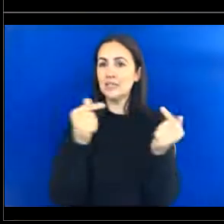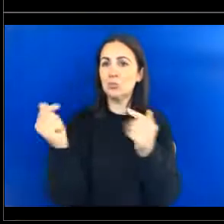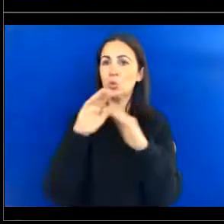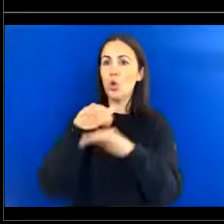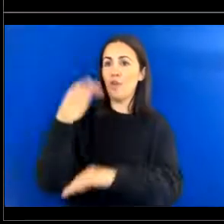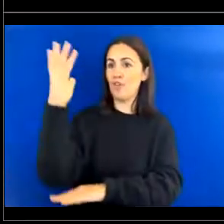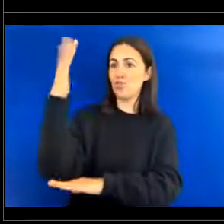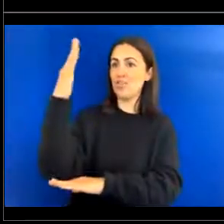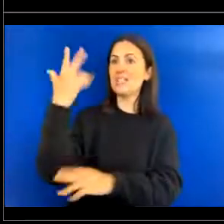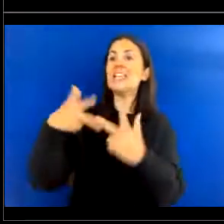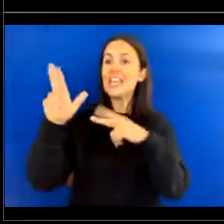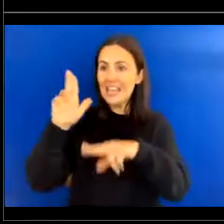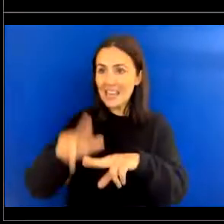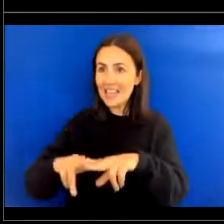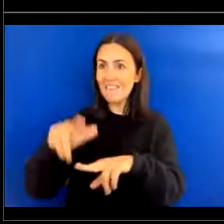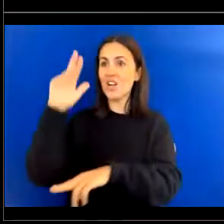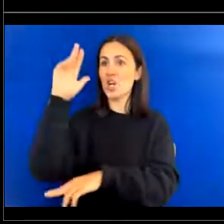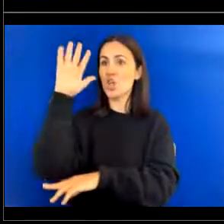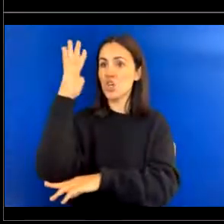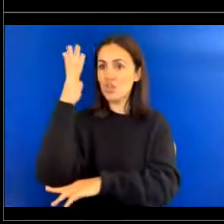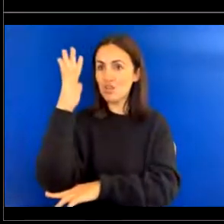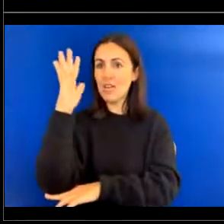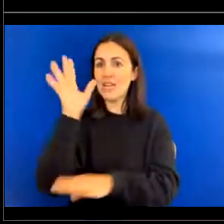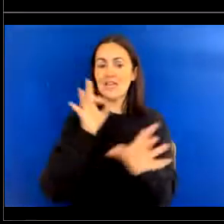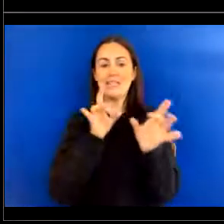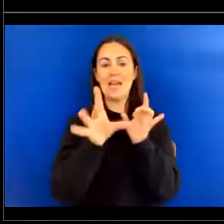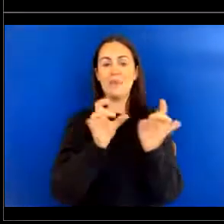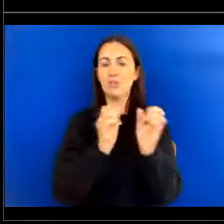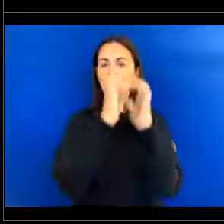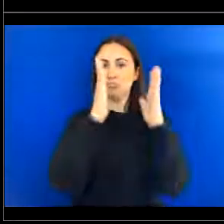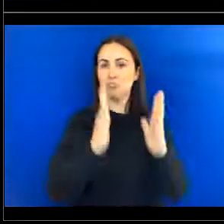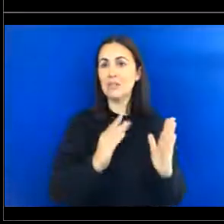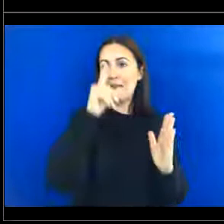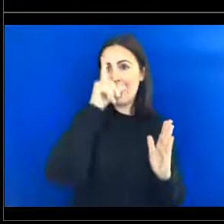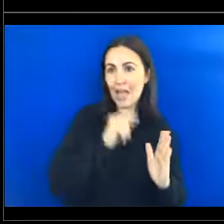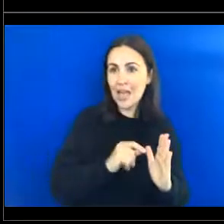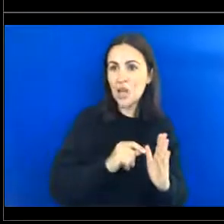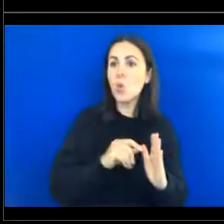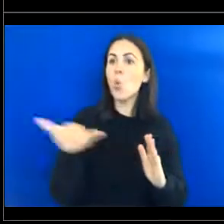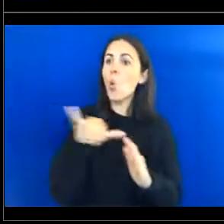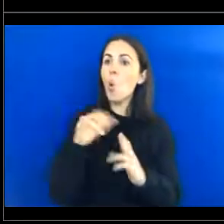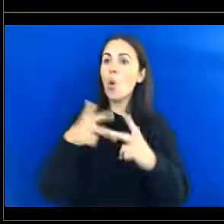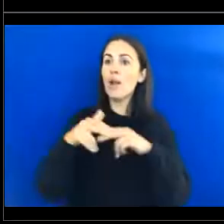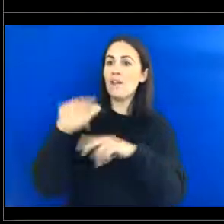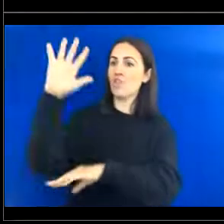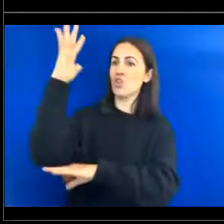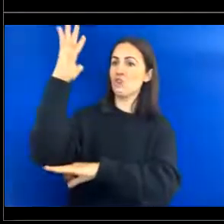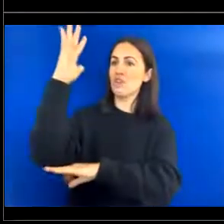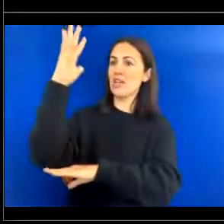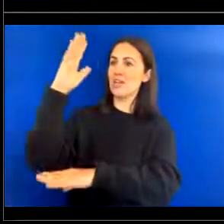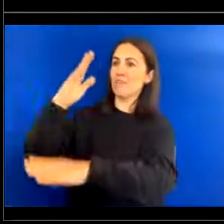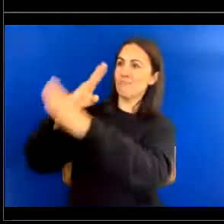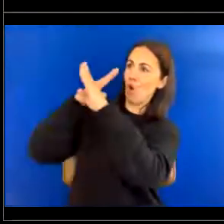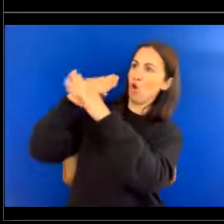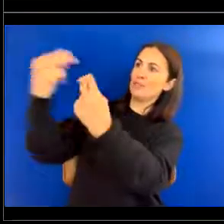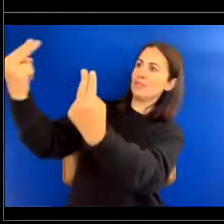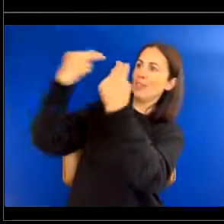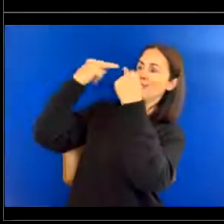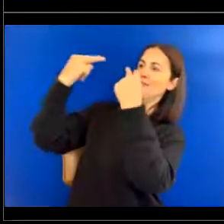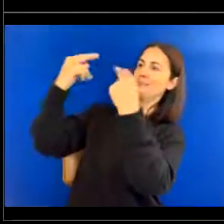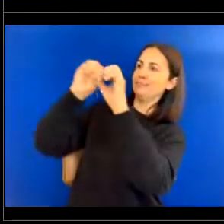can cause damage or obstruct views or sunlight. True or false? So I'm taking some